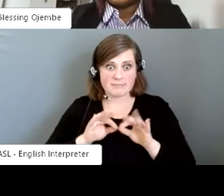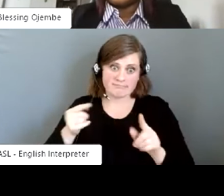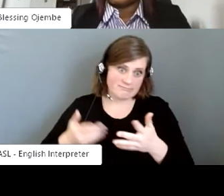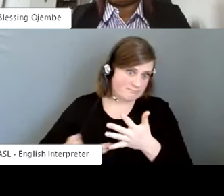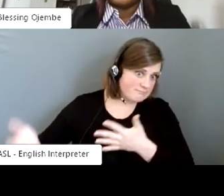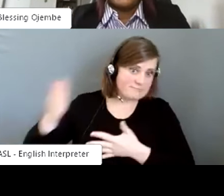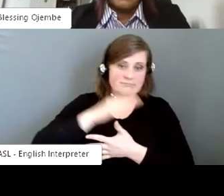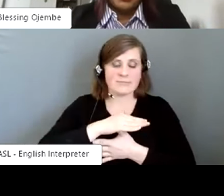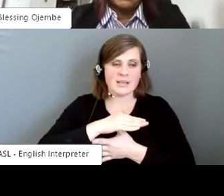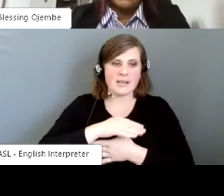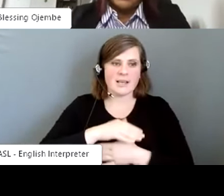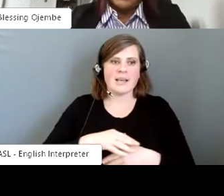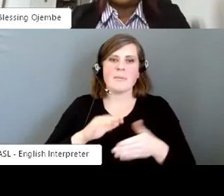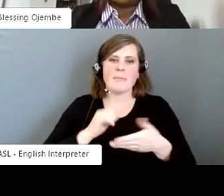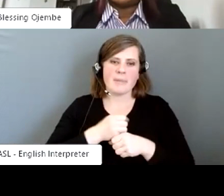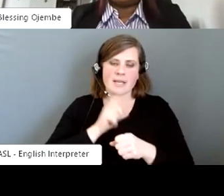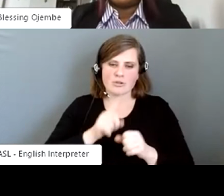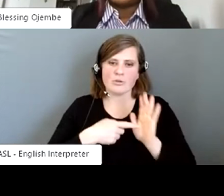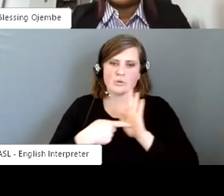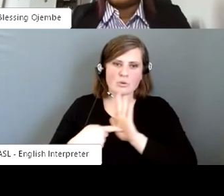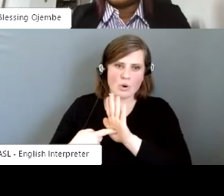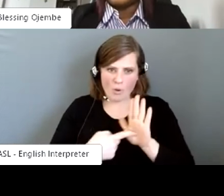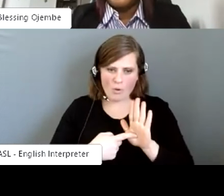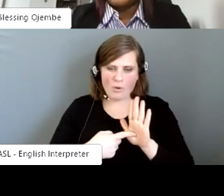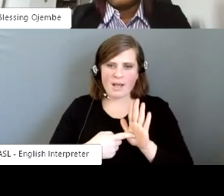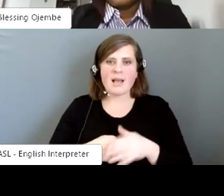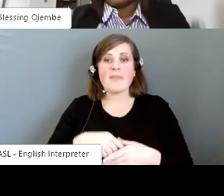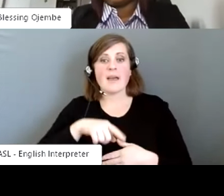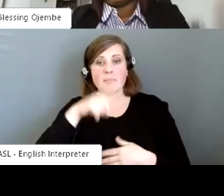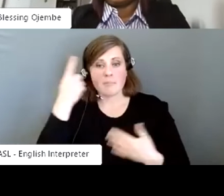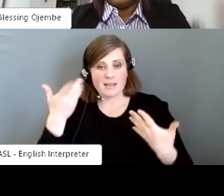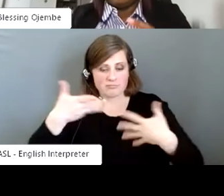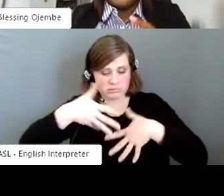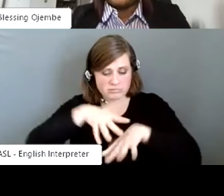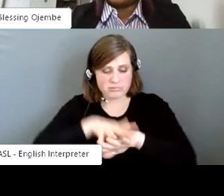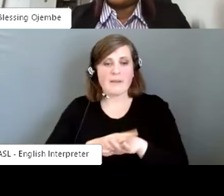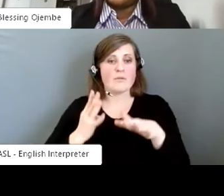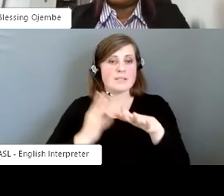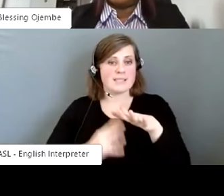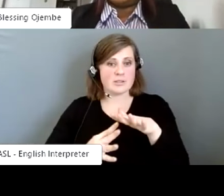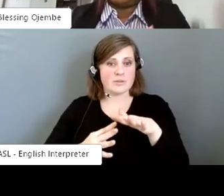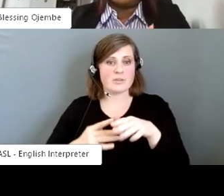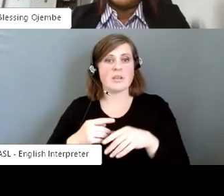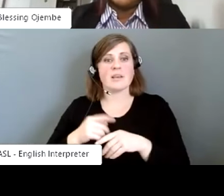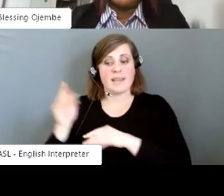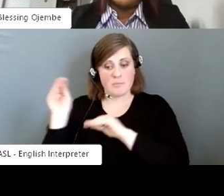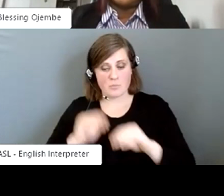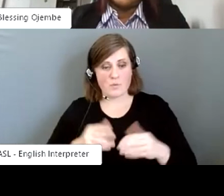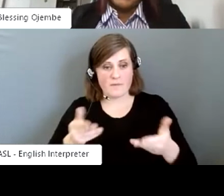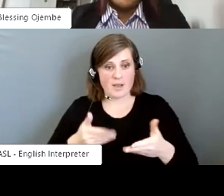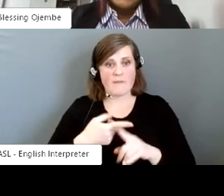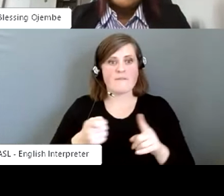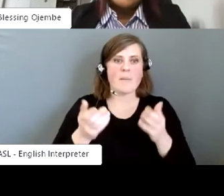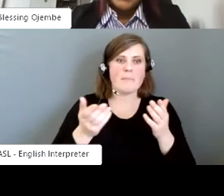of representation, participation, and integration of Black seniors, especially immigrant seniors, from existing programs and